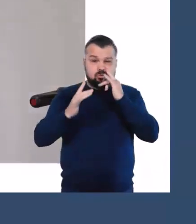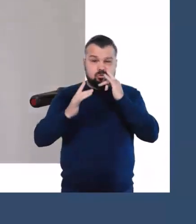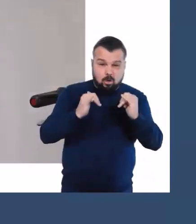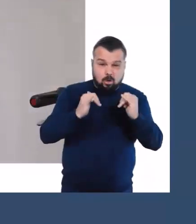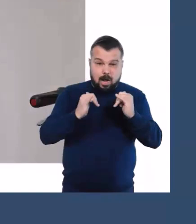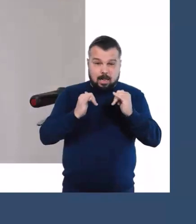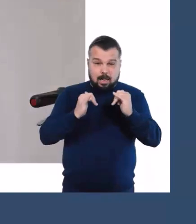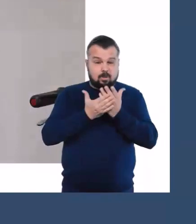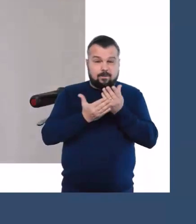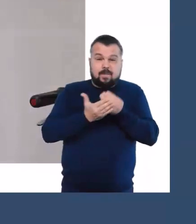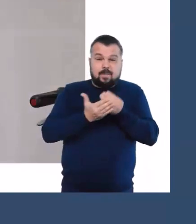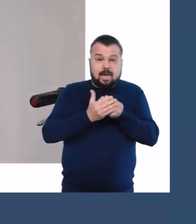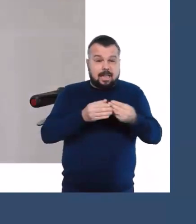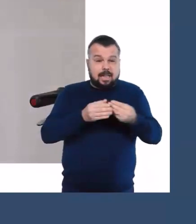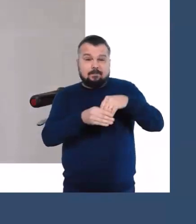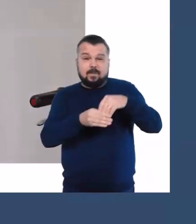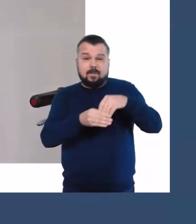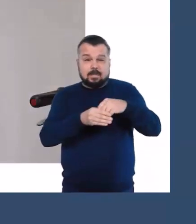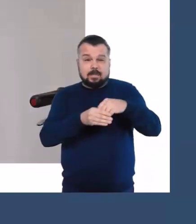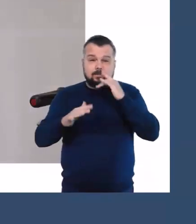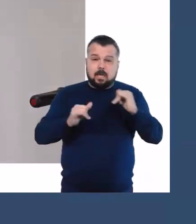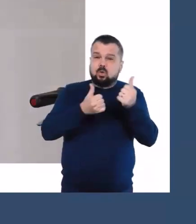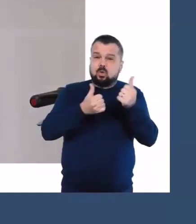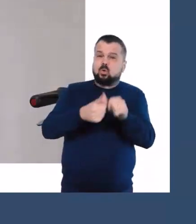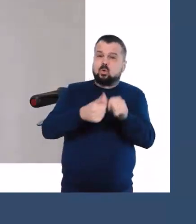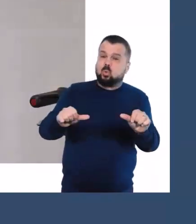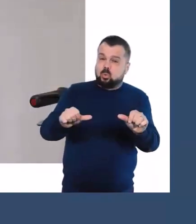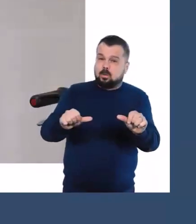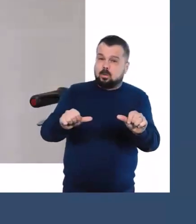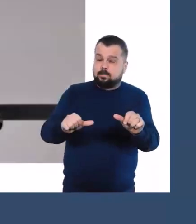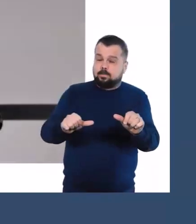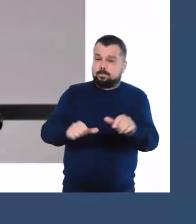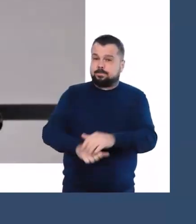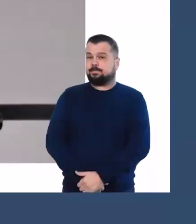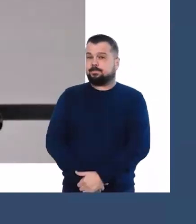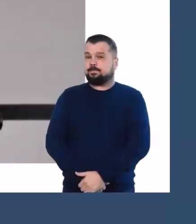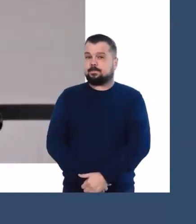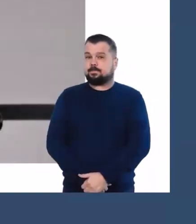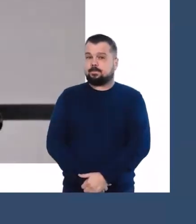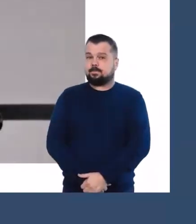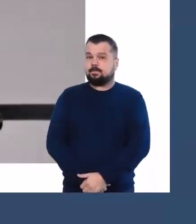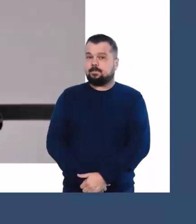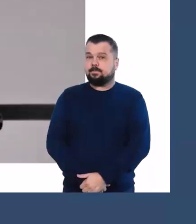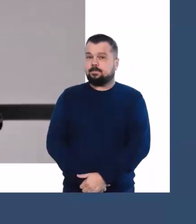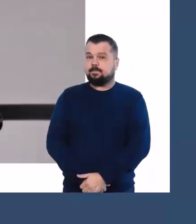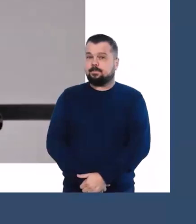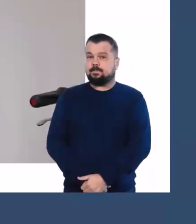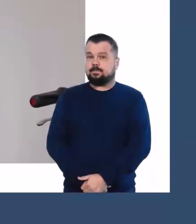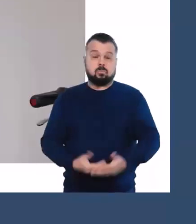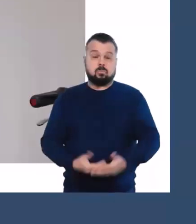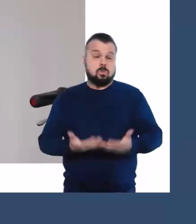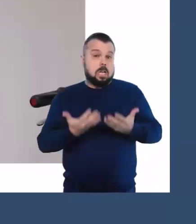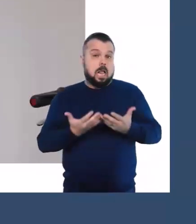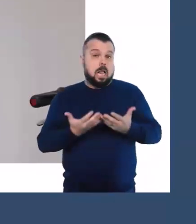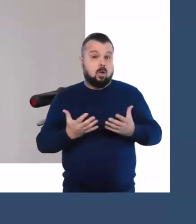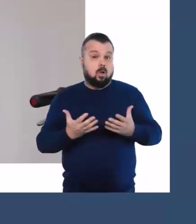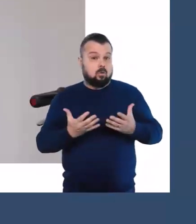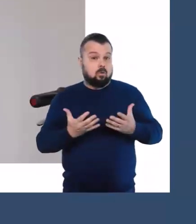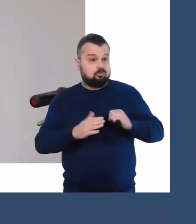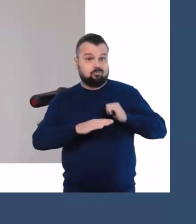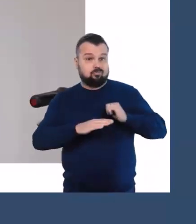comprehensive trials, and made a significant financial investment to find a solution. We are now